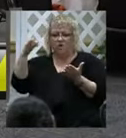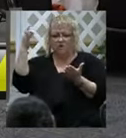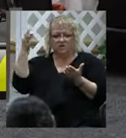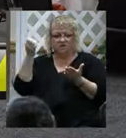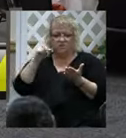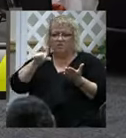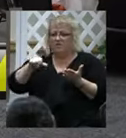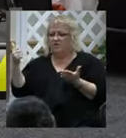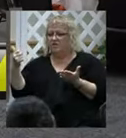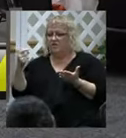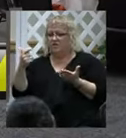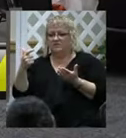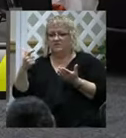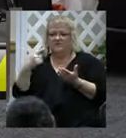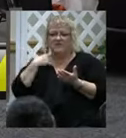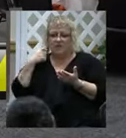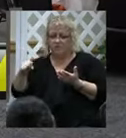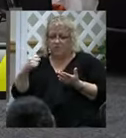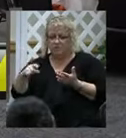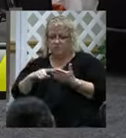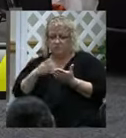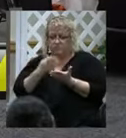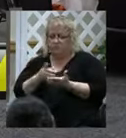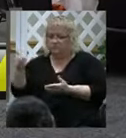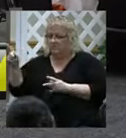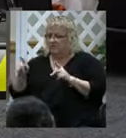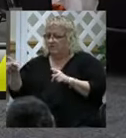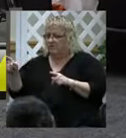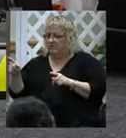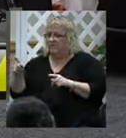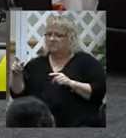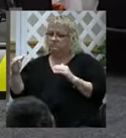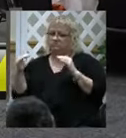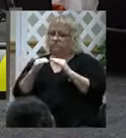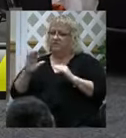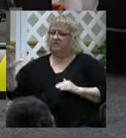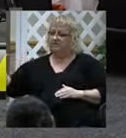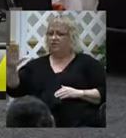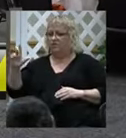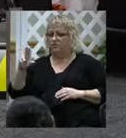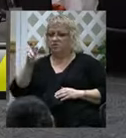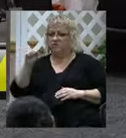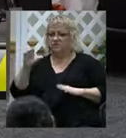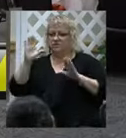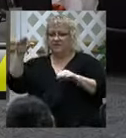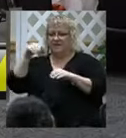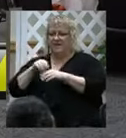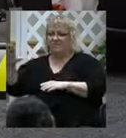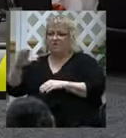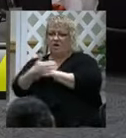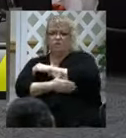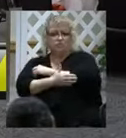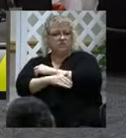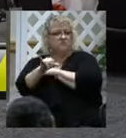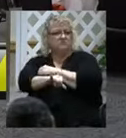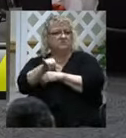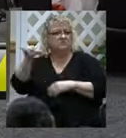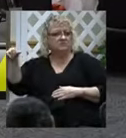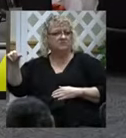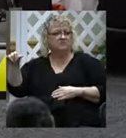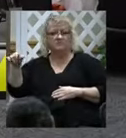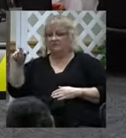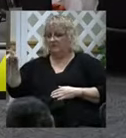or in Samoan, just to show that people are equivalent to, U.S. citizens and so on and so forth. We